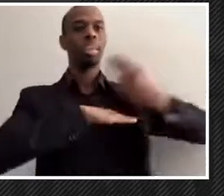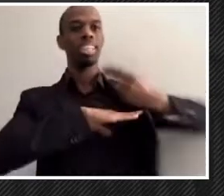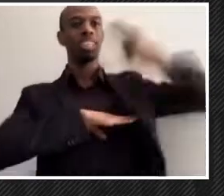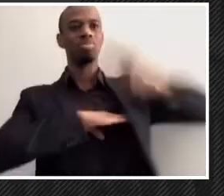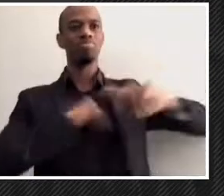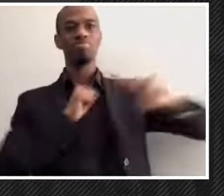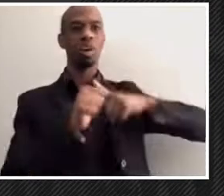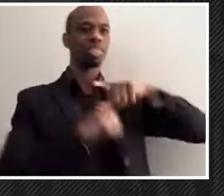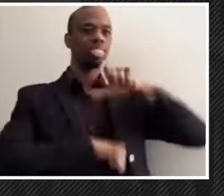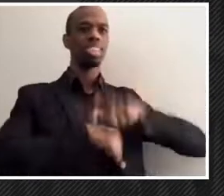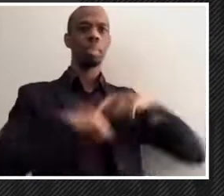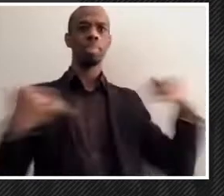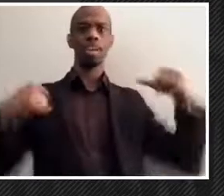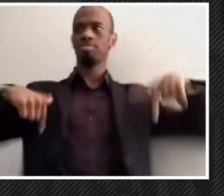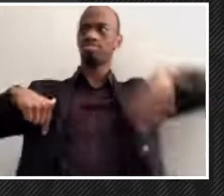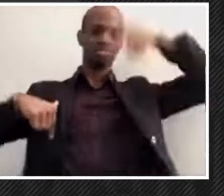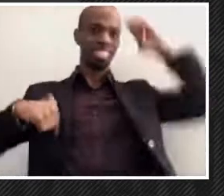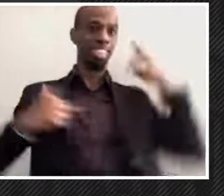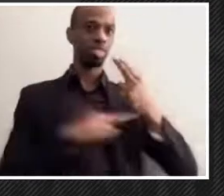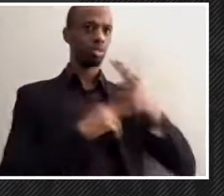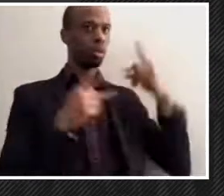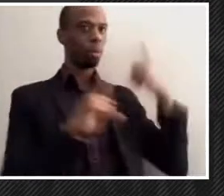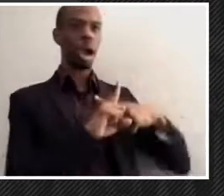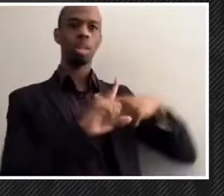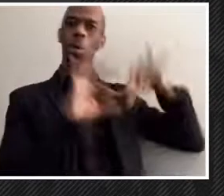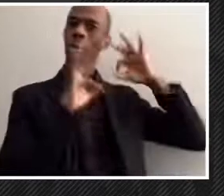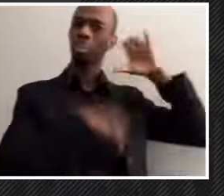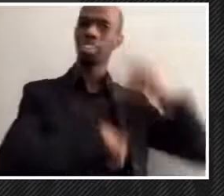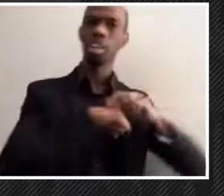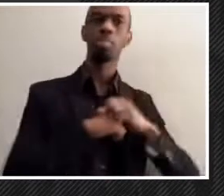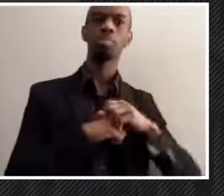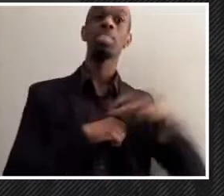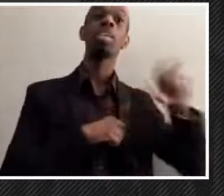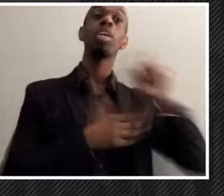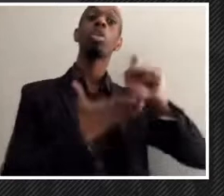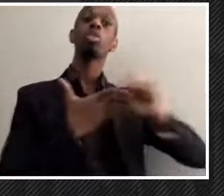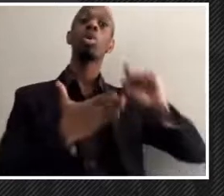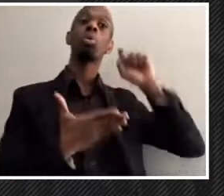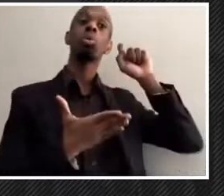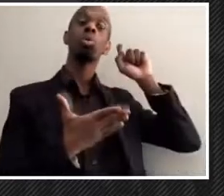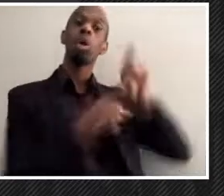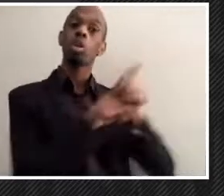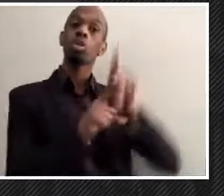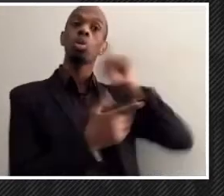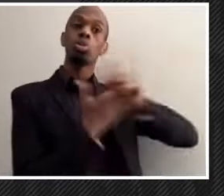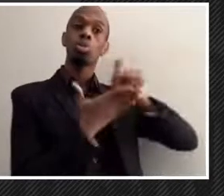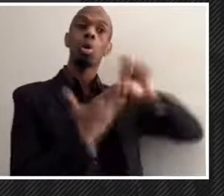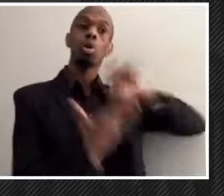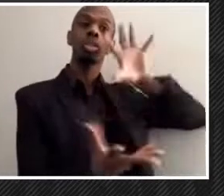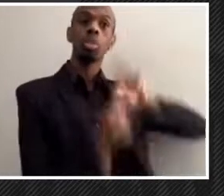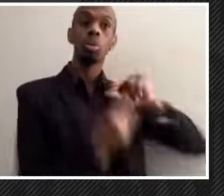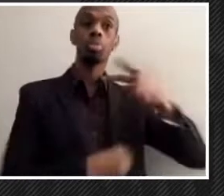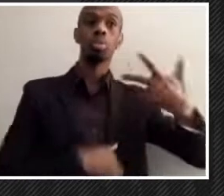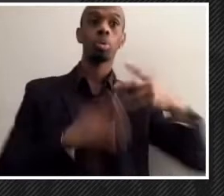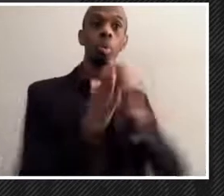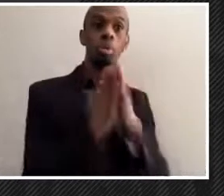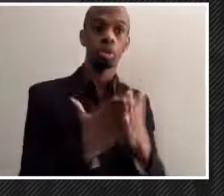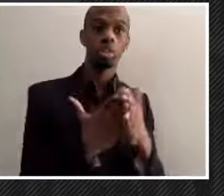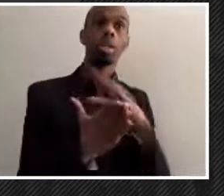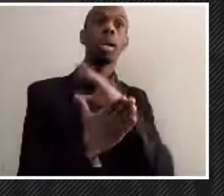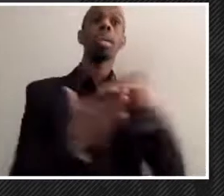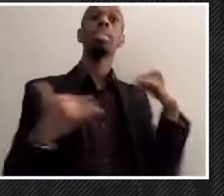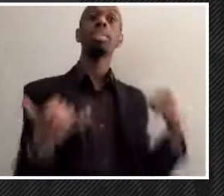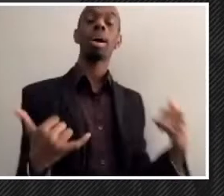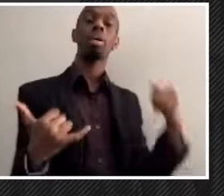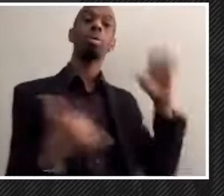Month. Lewis is also the author of 3 books. And last but not least, Brandon Tucker, who's the policy director for